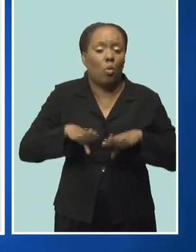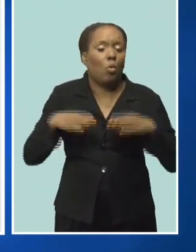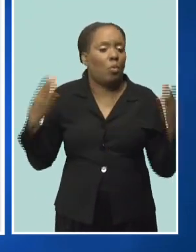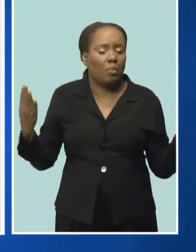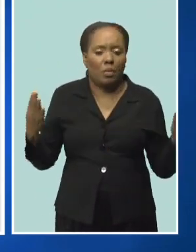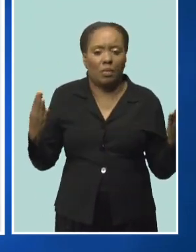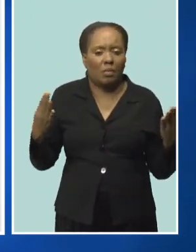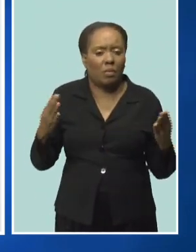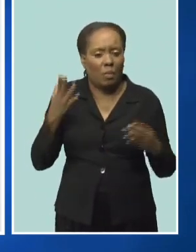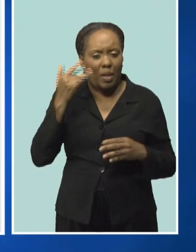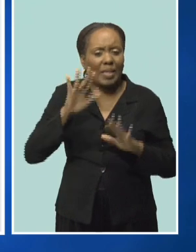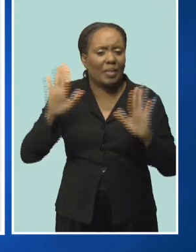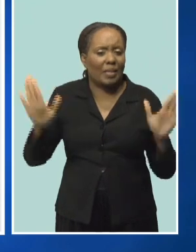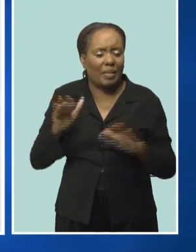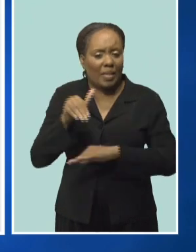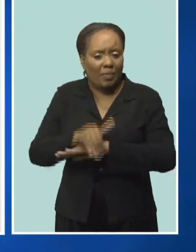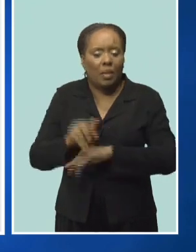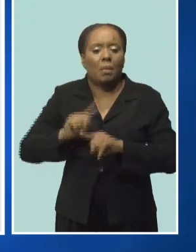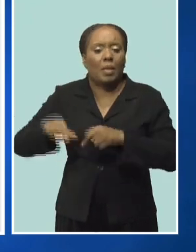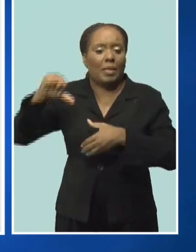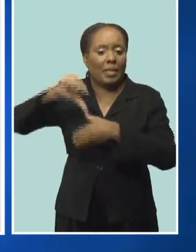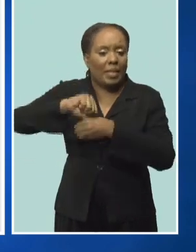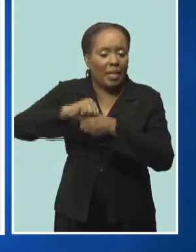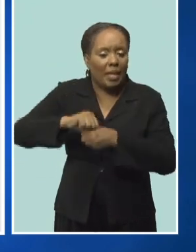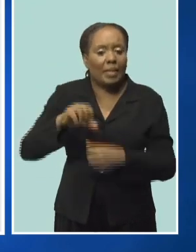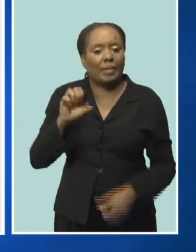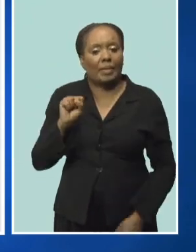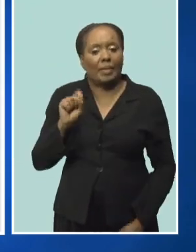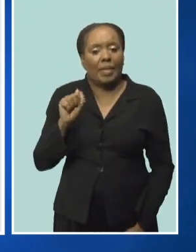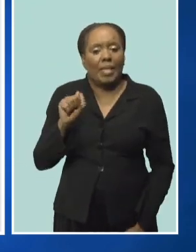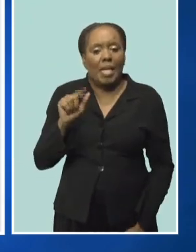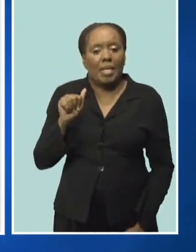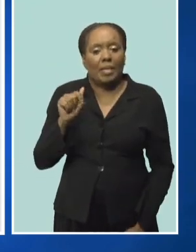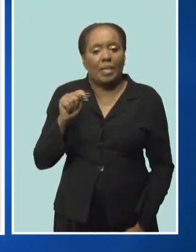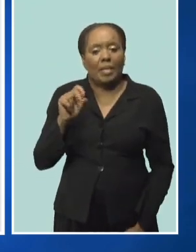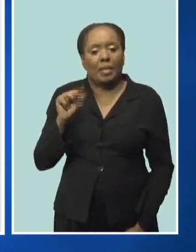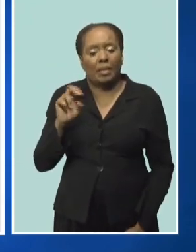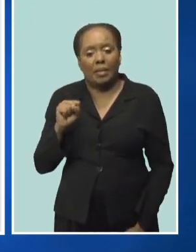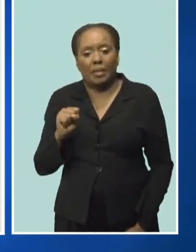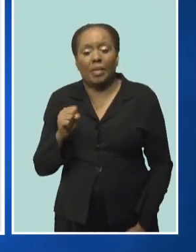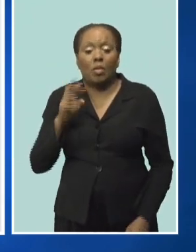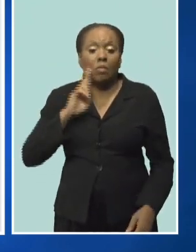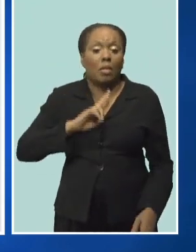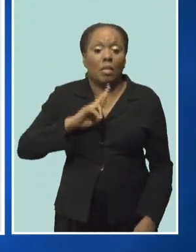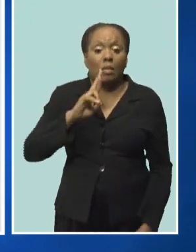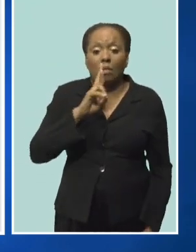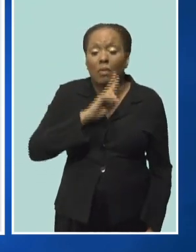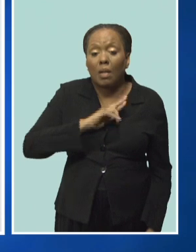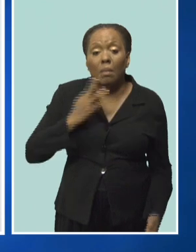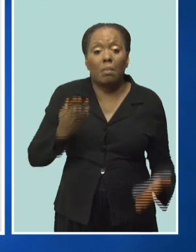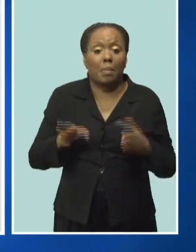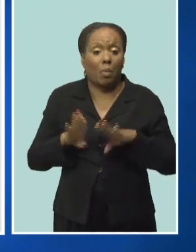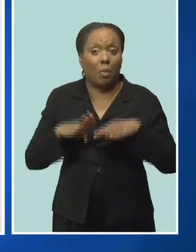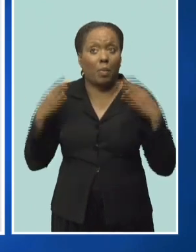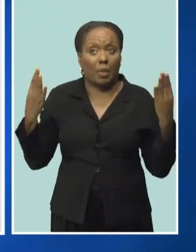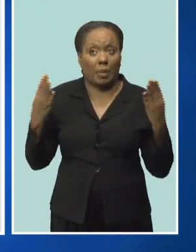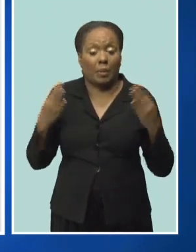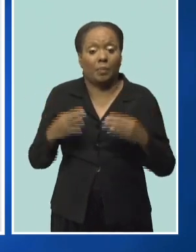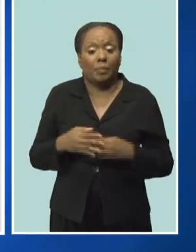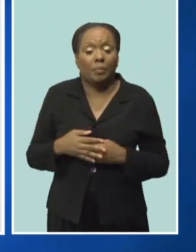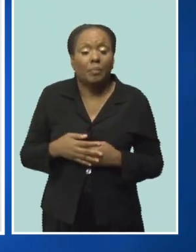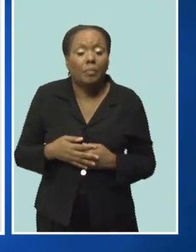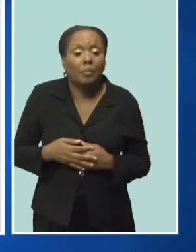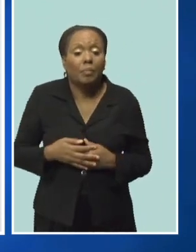gas stations and mini marts and restaurants may still be there. Equally, we are saying to those of you who